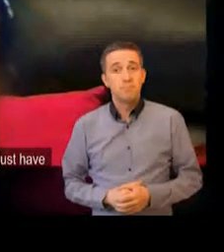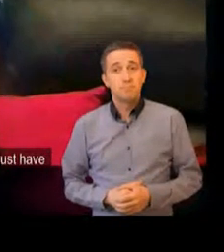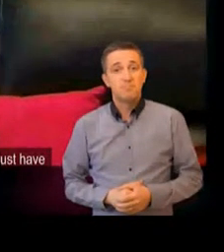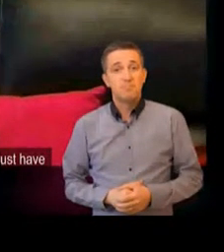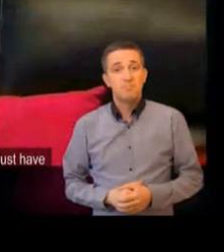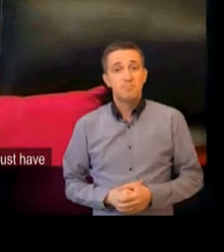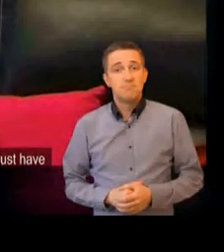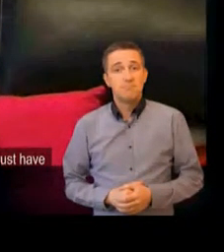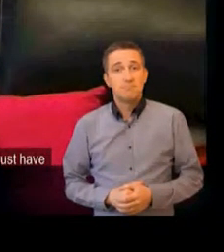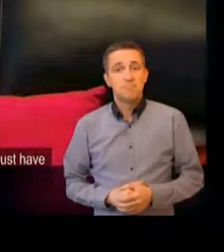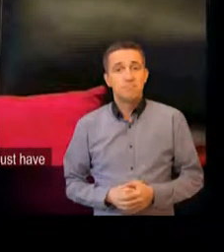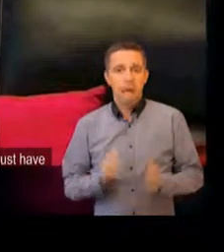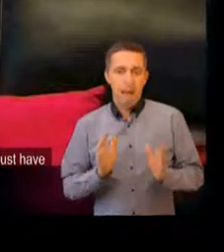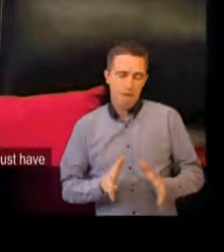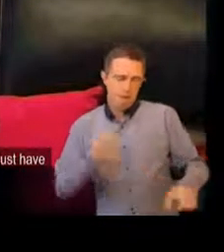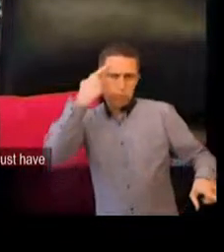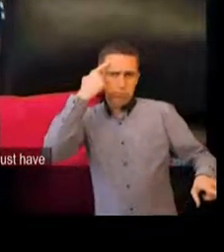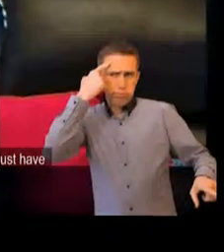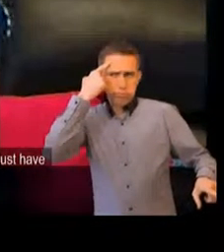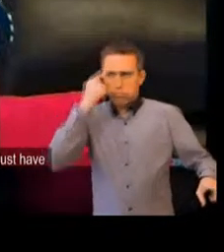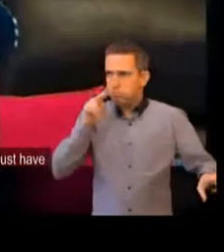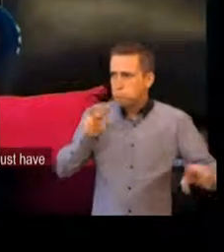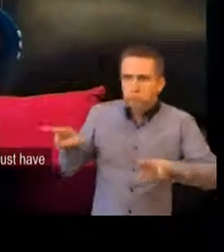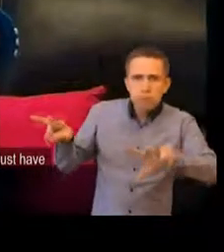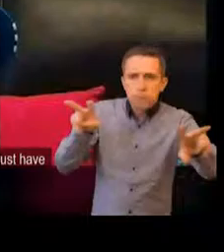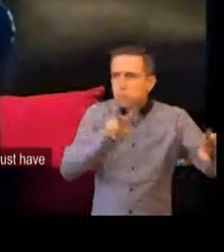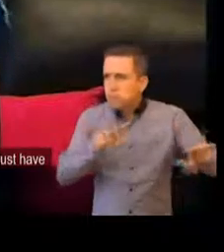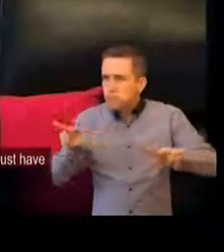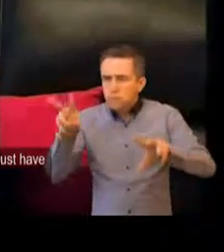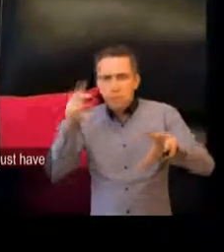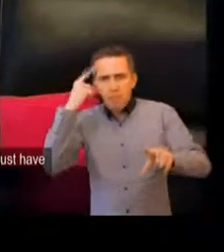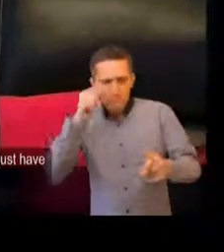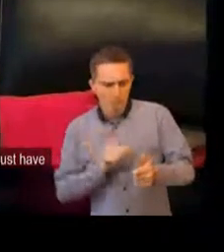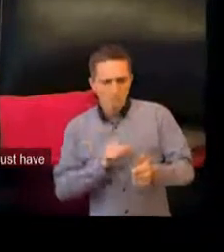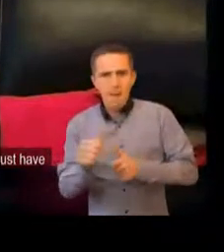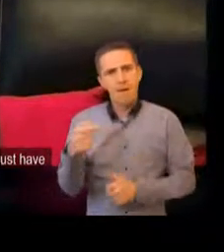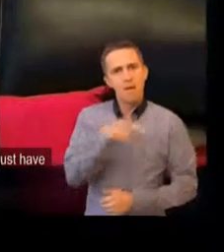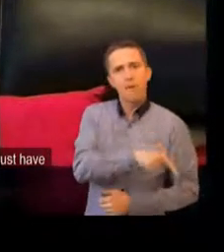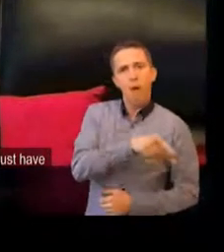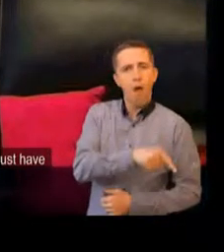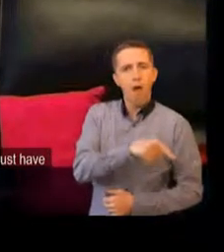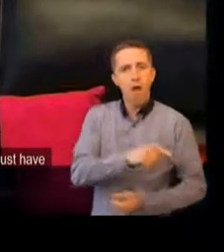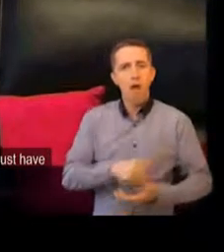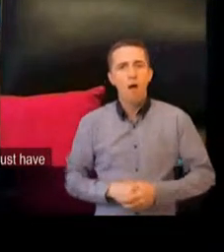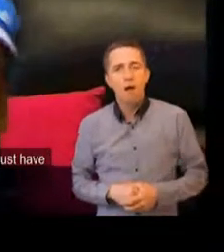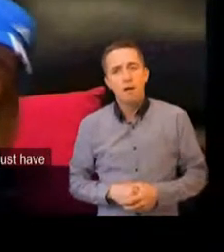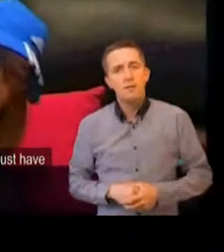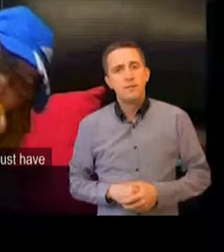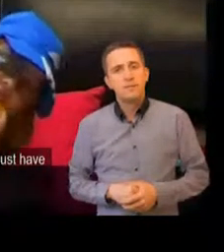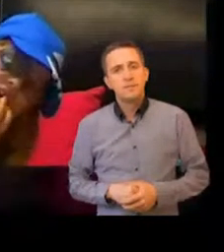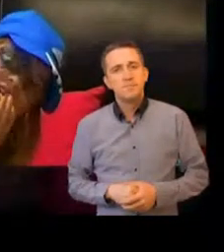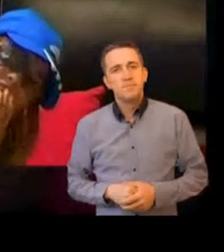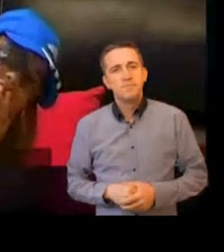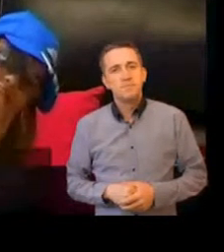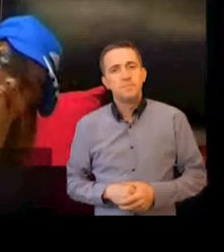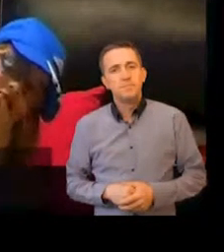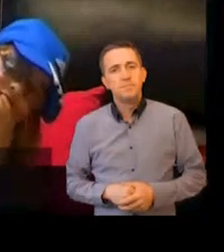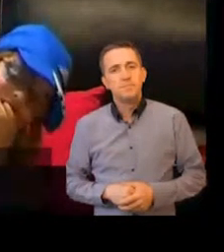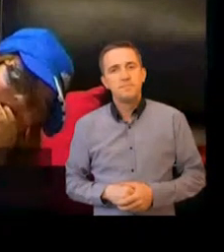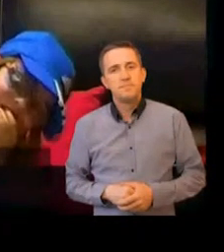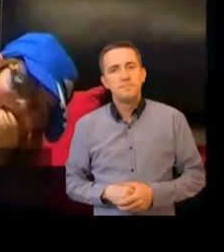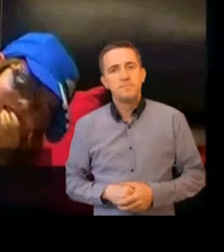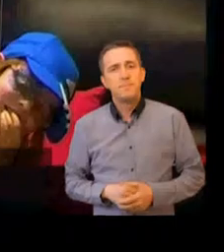There's no one really any different, mm-hmm, at all. Mm-hmm. She's bubbly, outgoing.